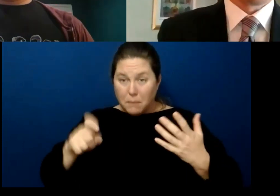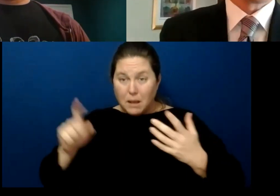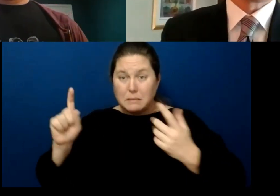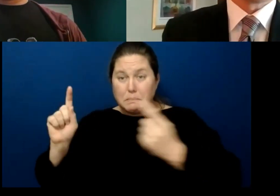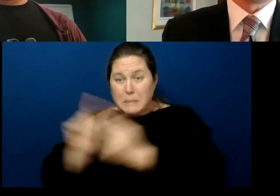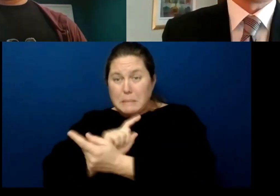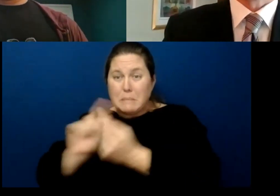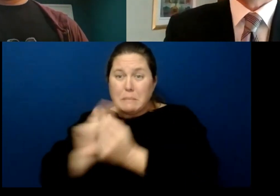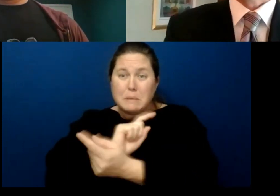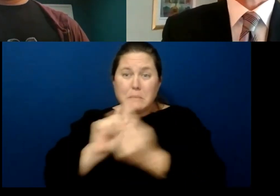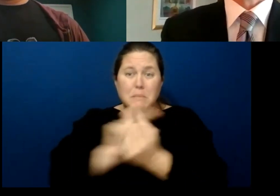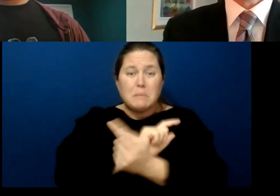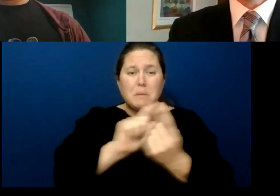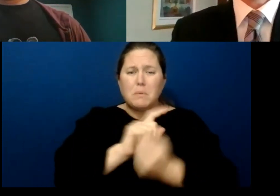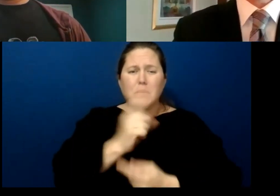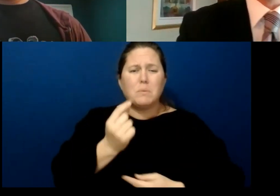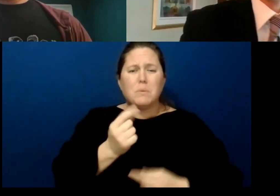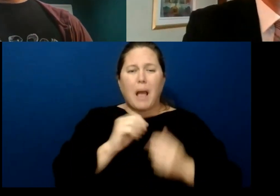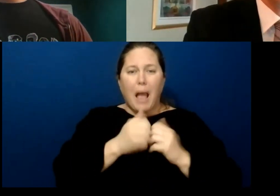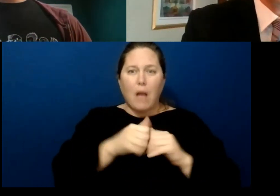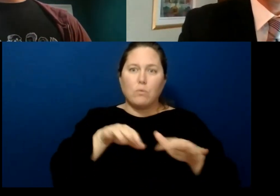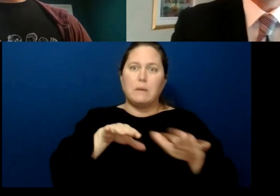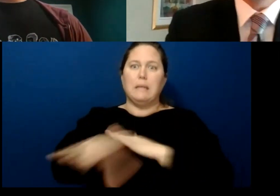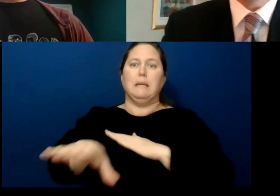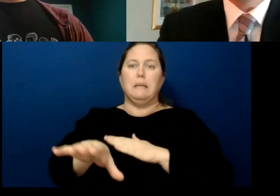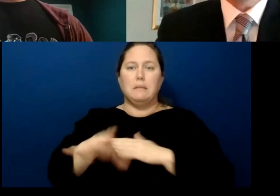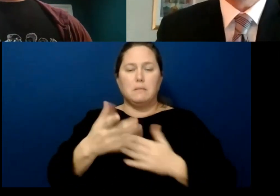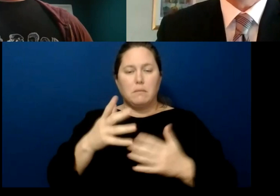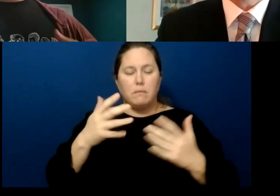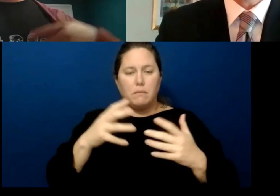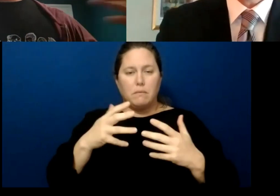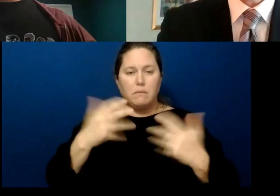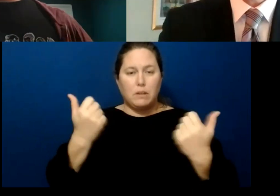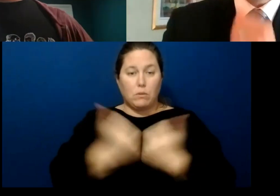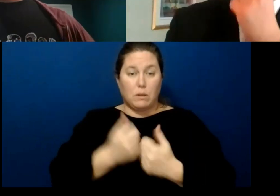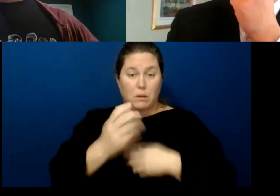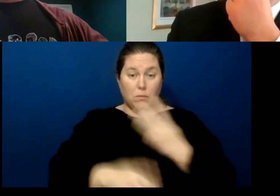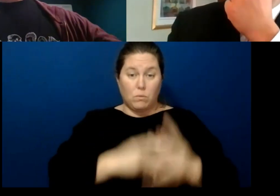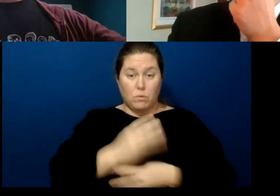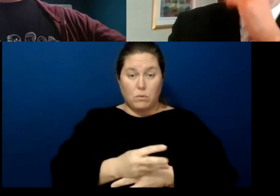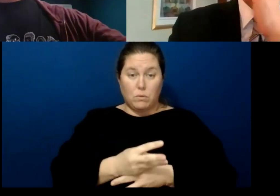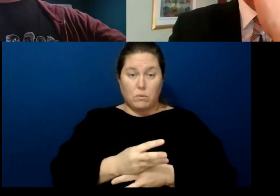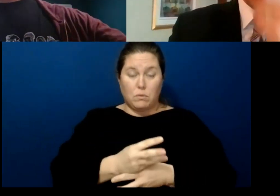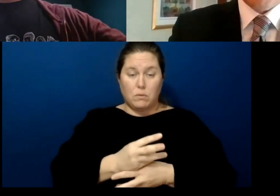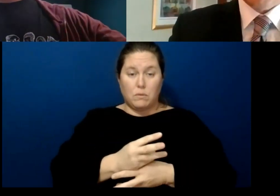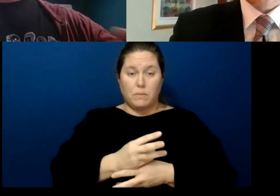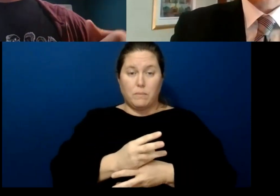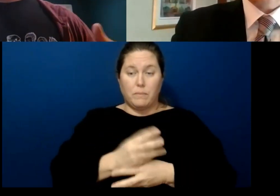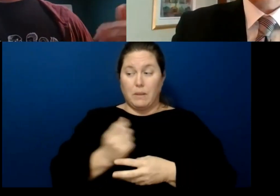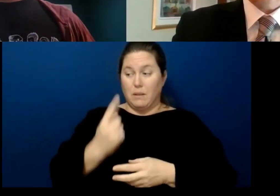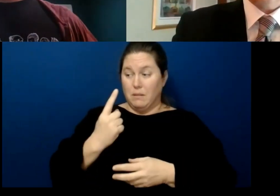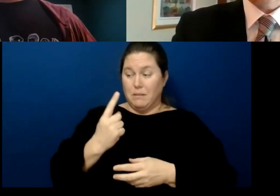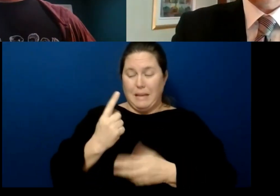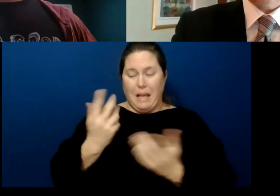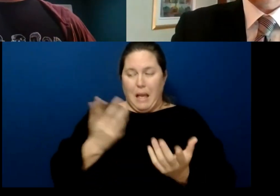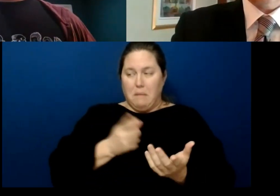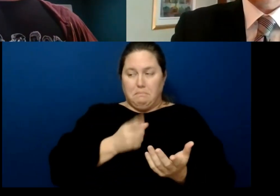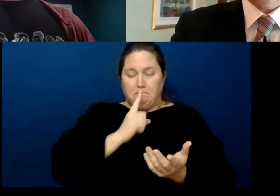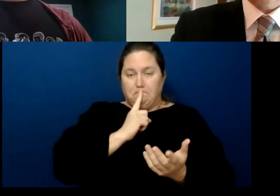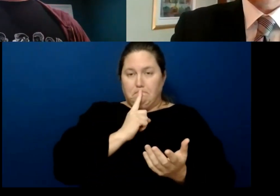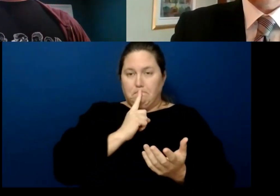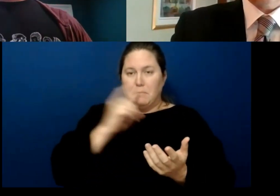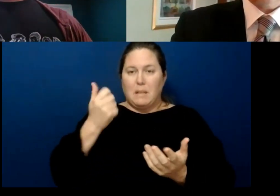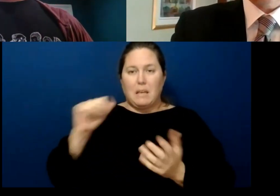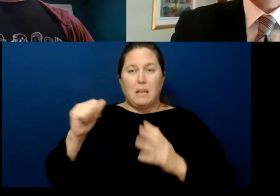Like, what's the way in? Yeah, so I can't speak to any communities that I know of that would be